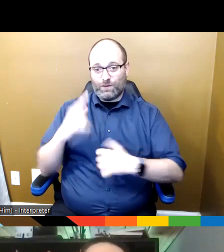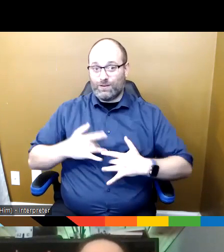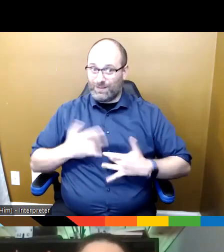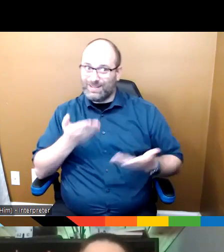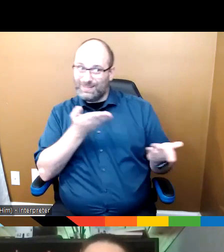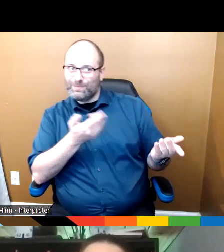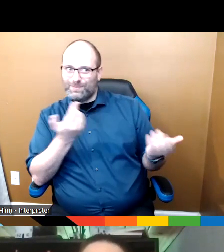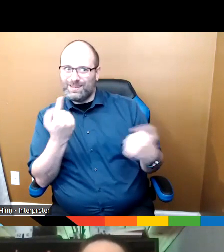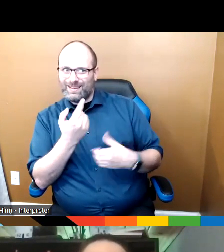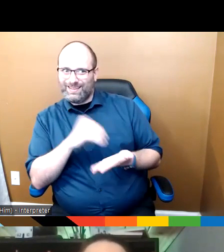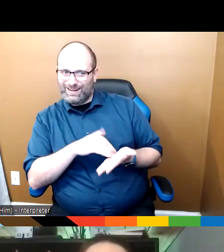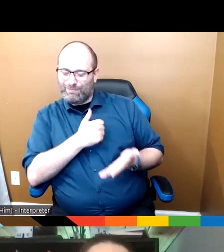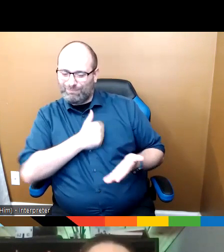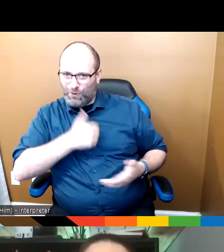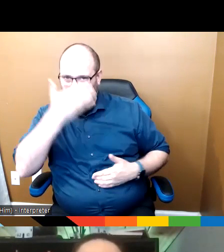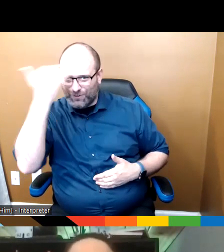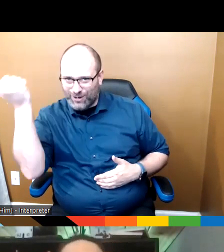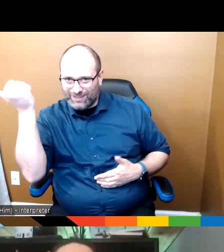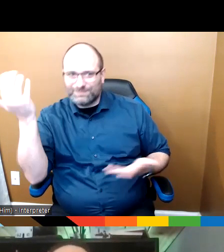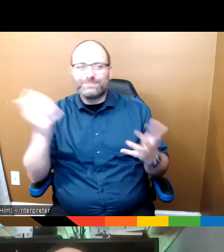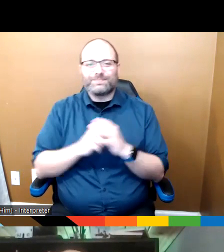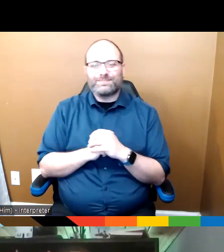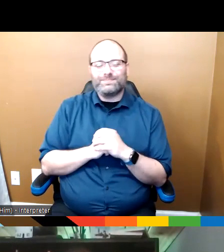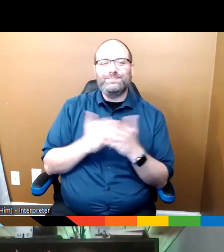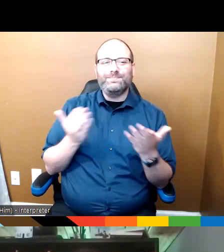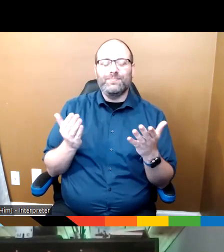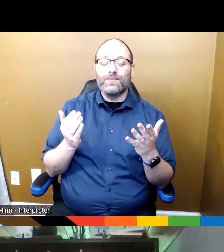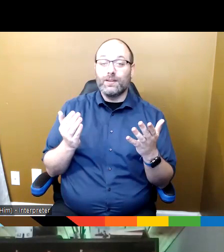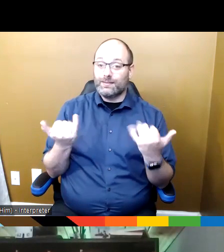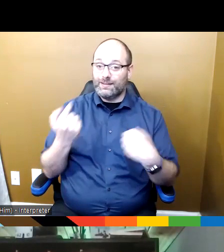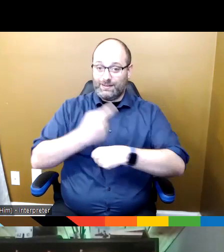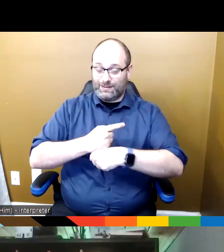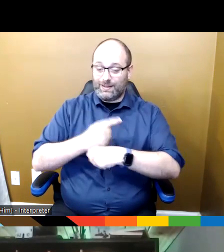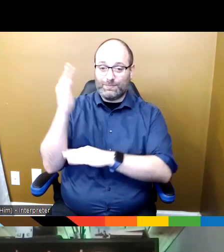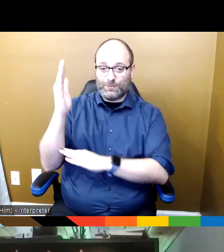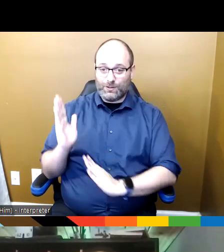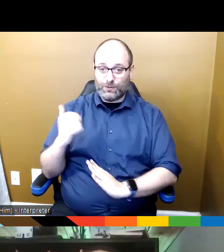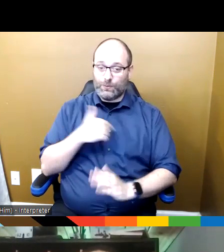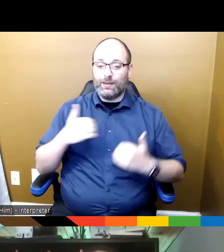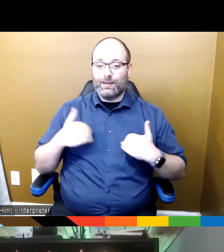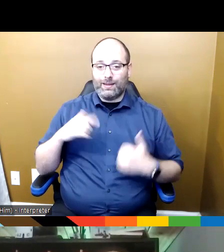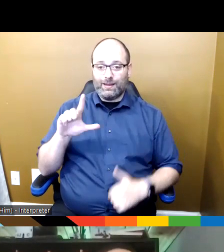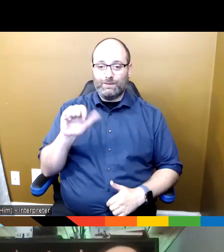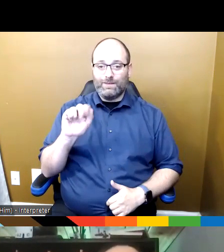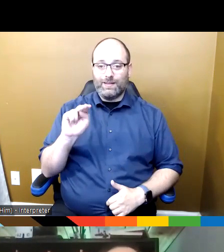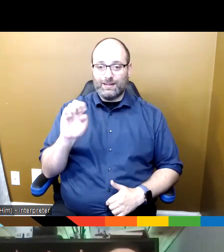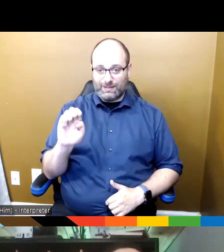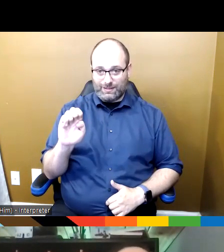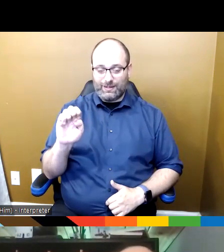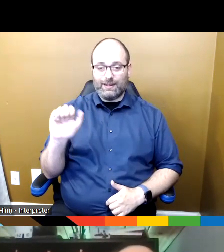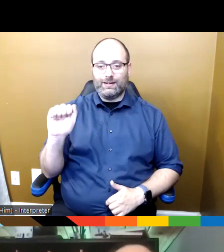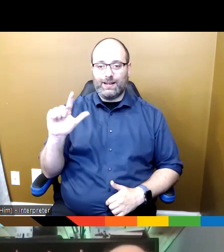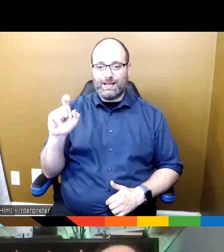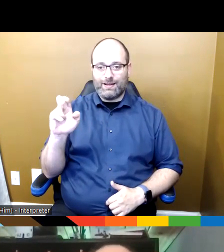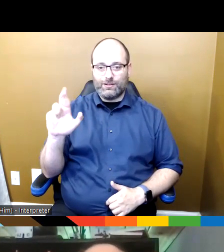again. Forgot that one, sorry. But today's speakers, we've got Layne Alexander Gianakos,